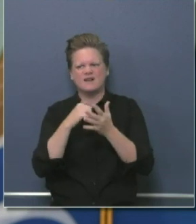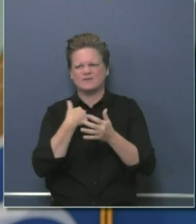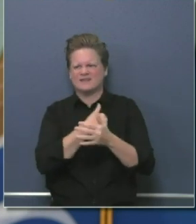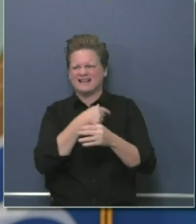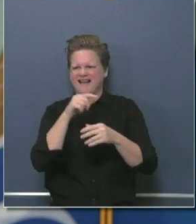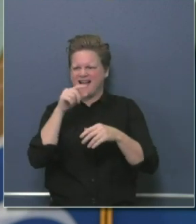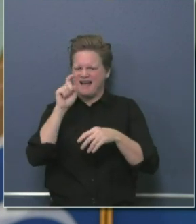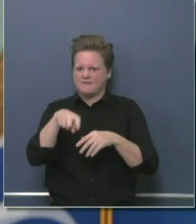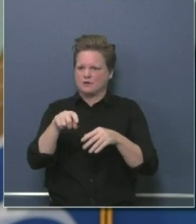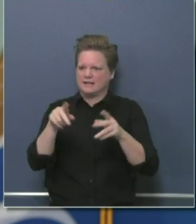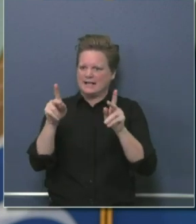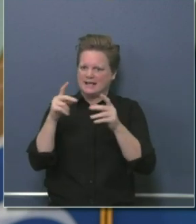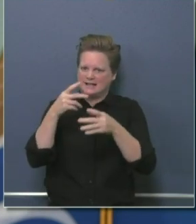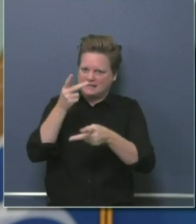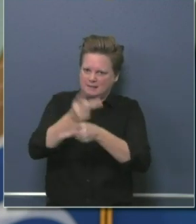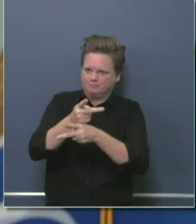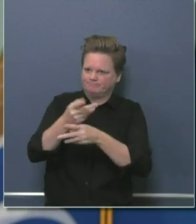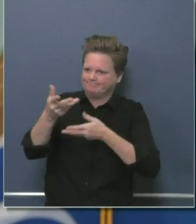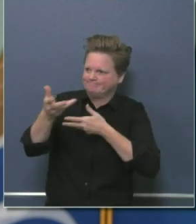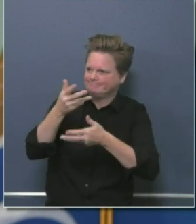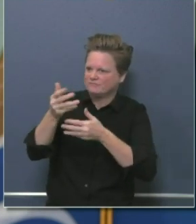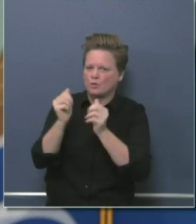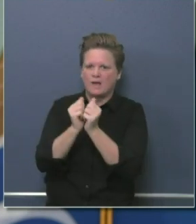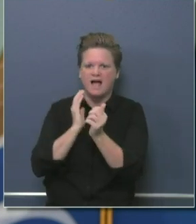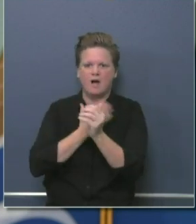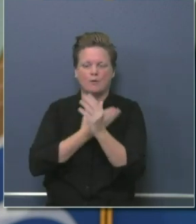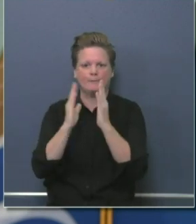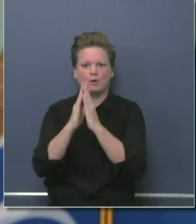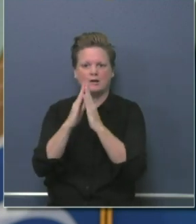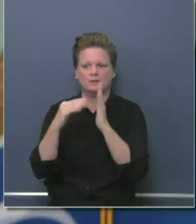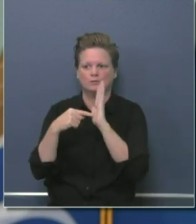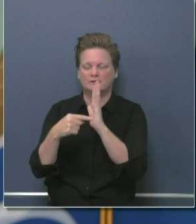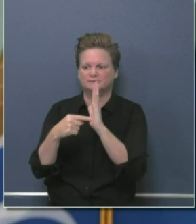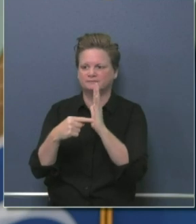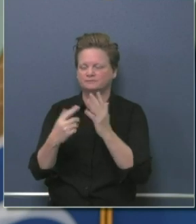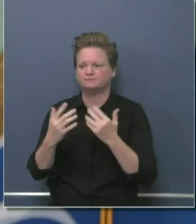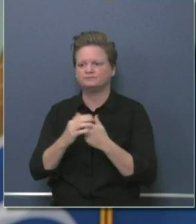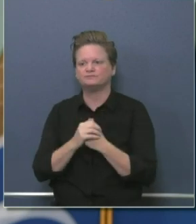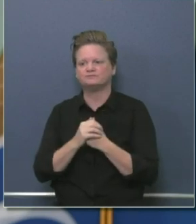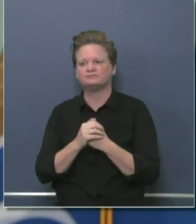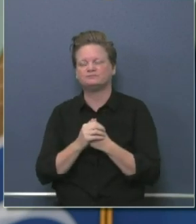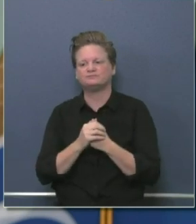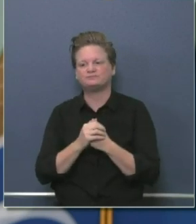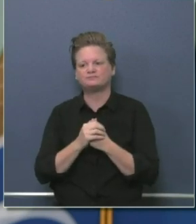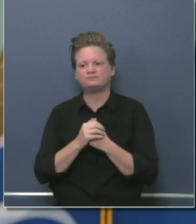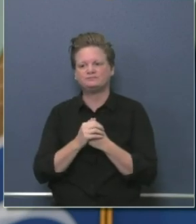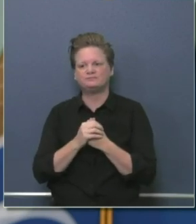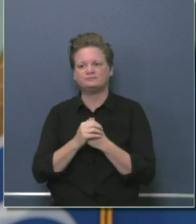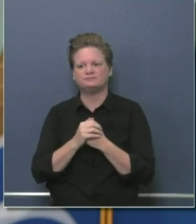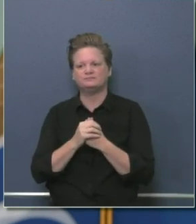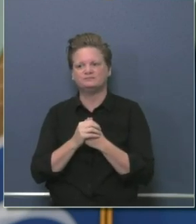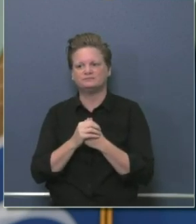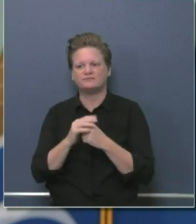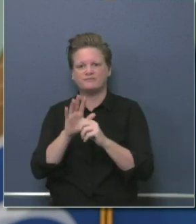more broadly with all of us here in the State Operations Center. So we'll see what comes down, but the